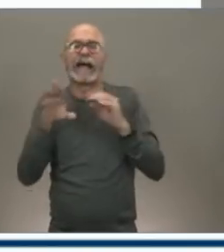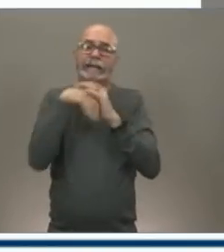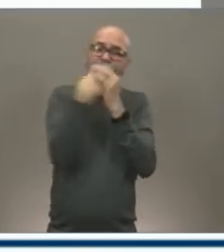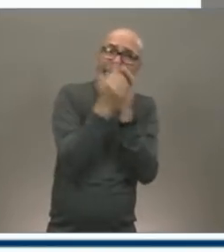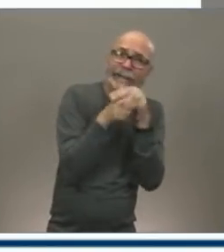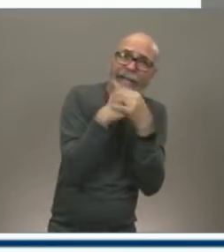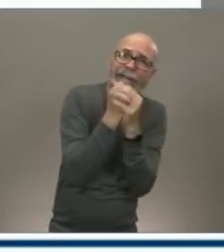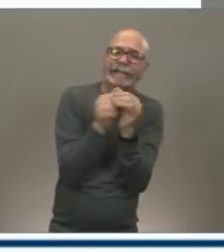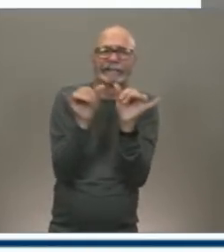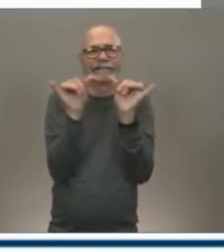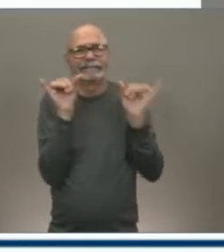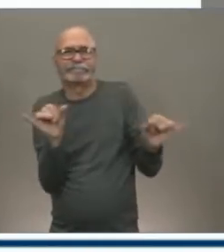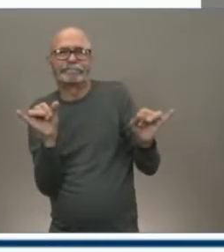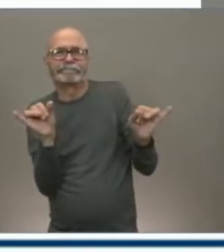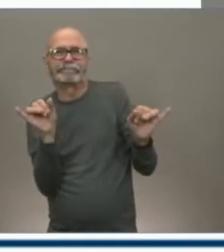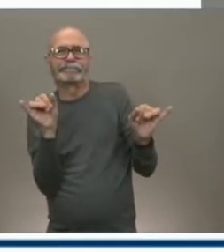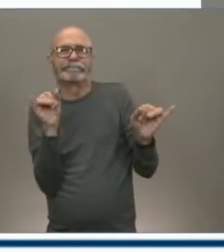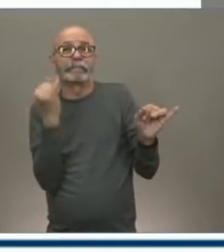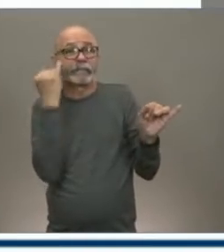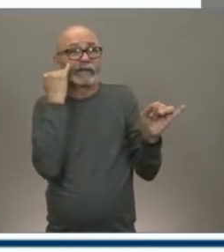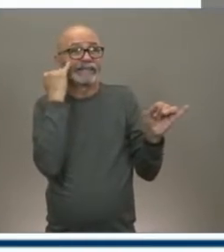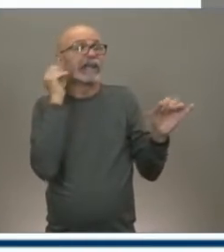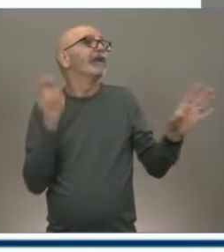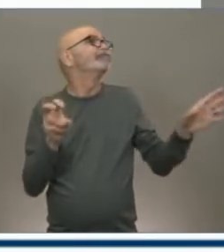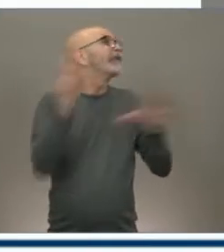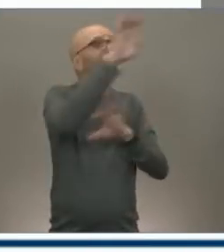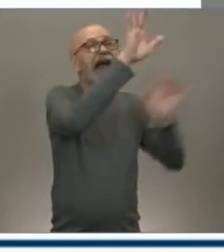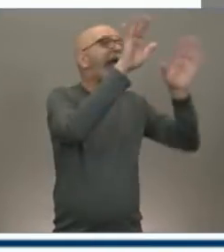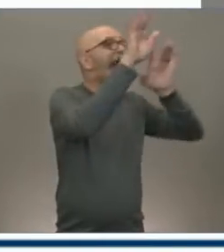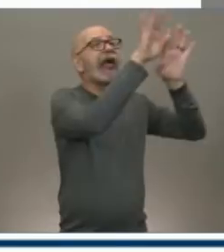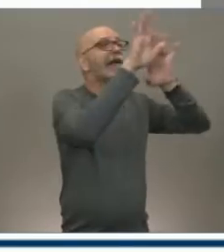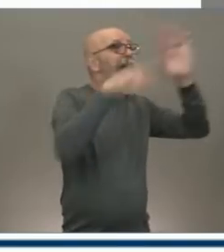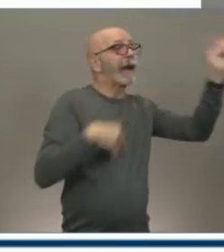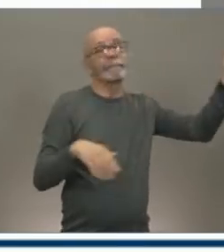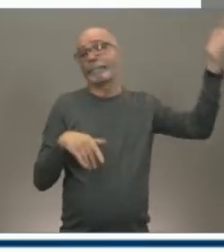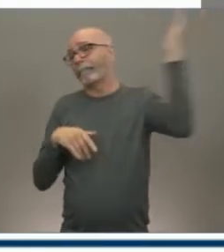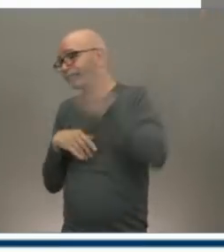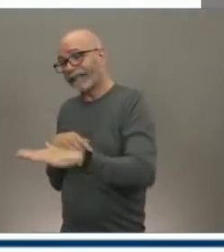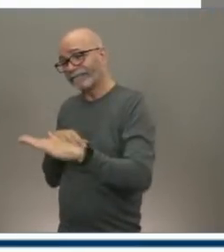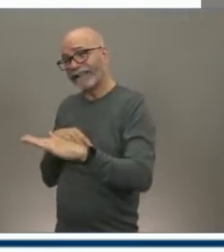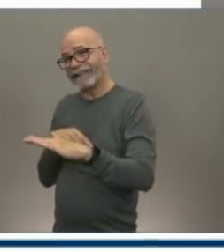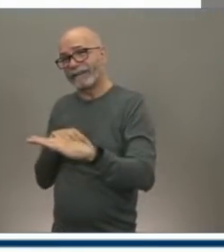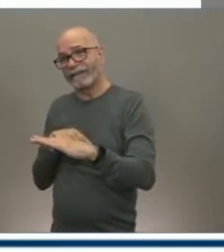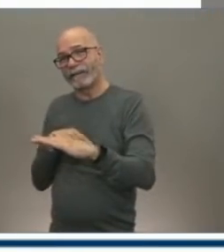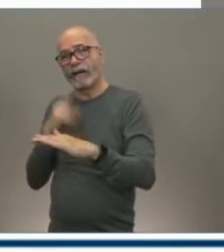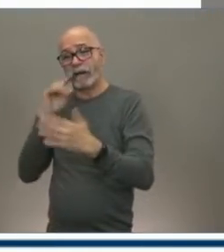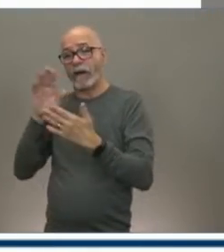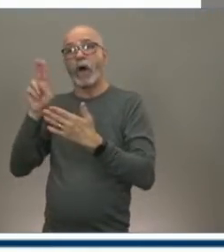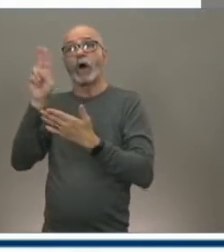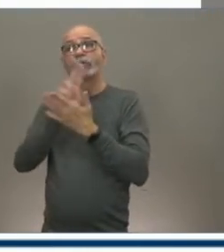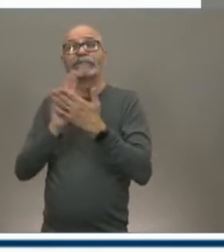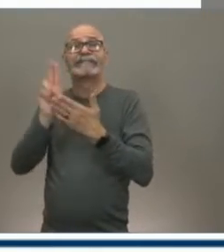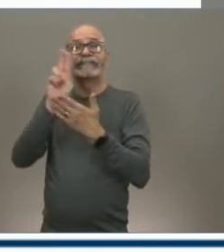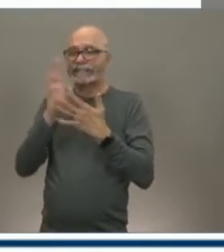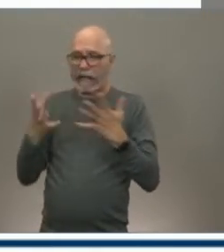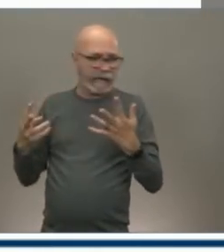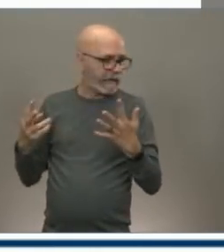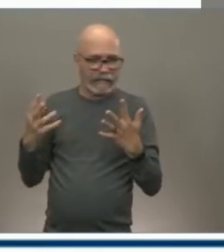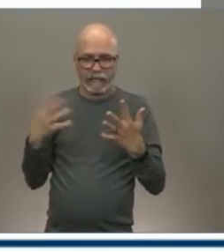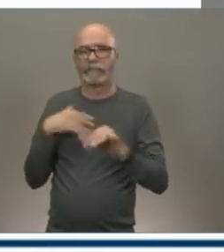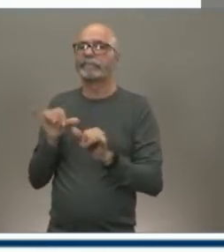of the Atlantic provinces when they come back for one of our post-secondary institutions. There will be a 14-day quarantine period when they